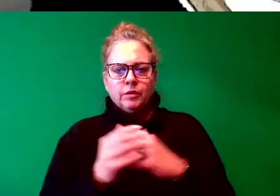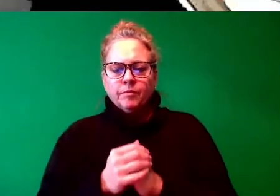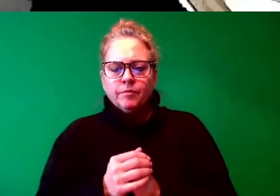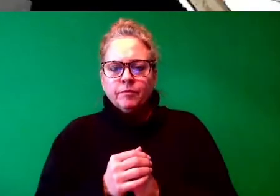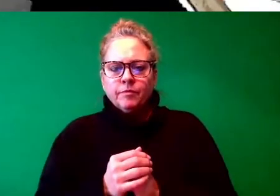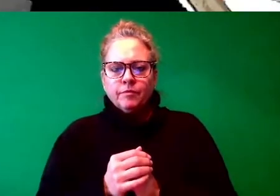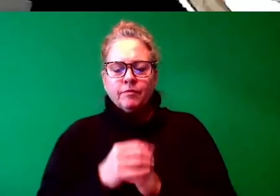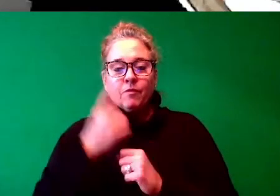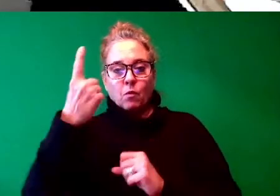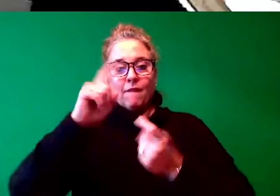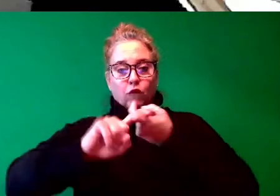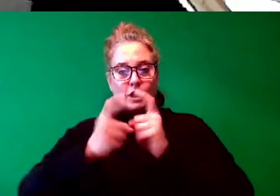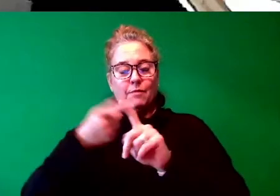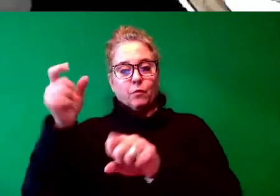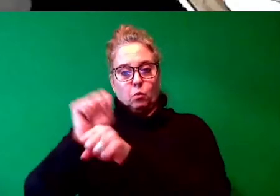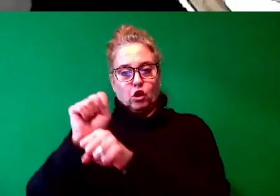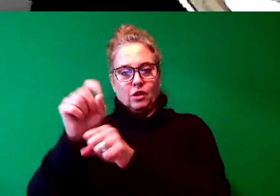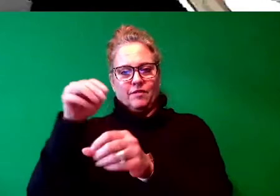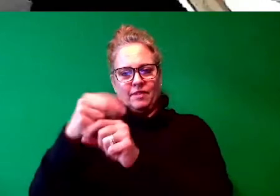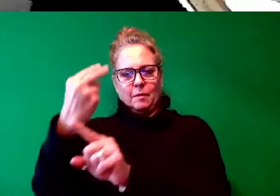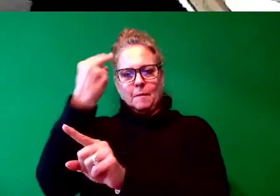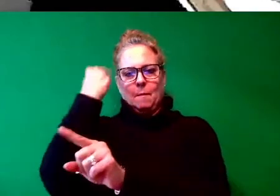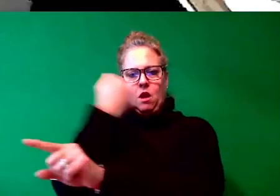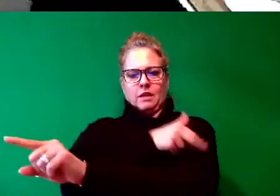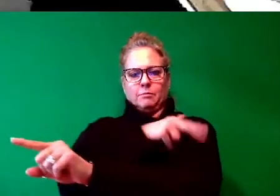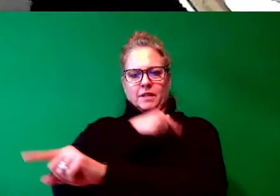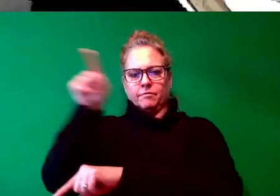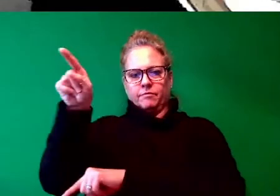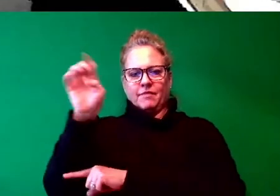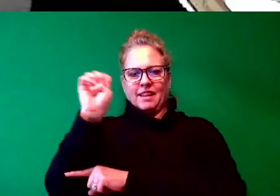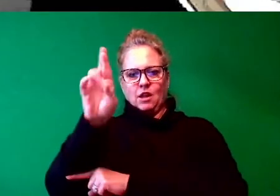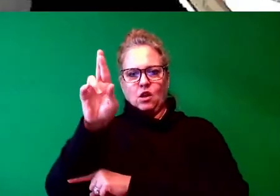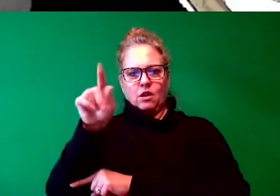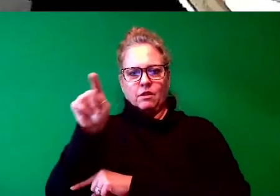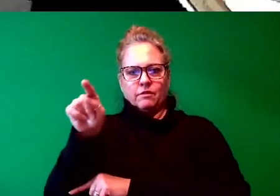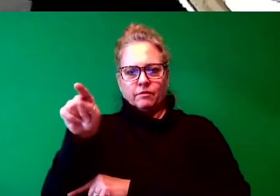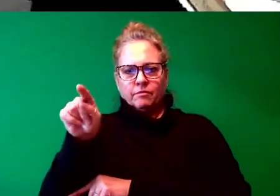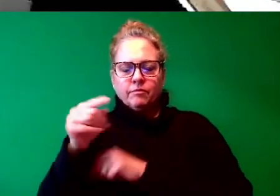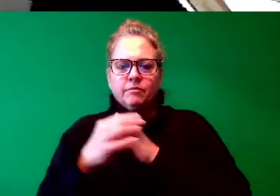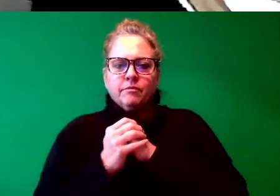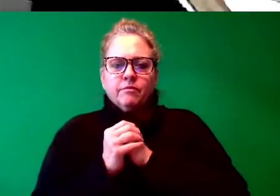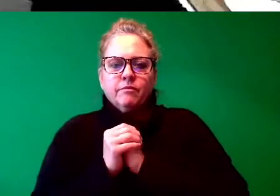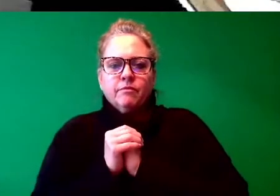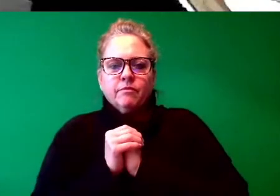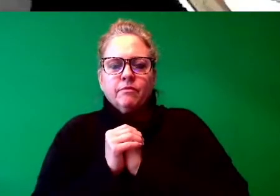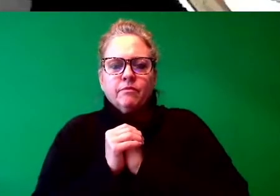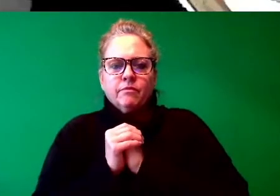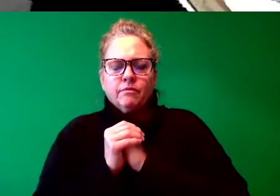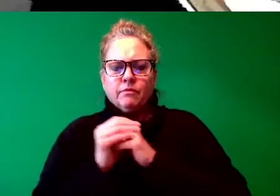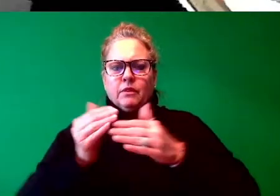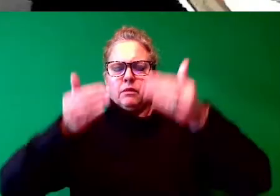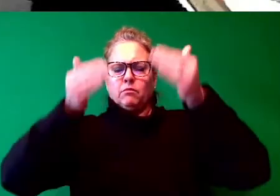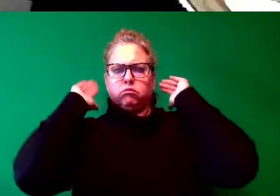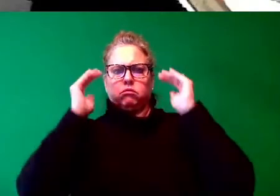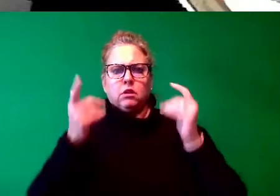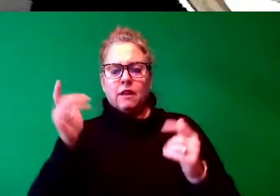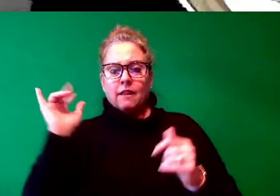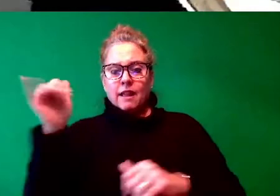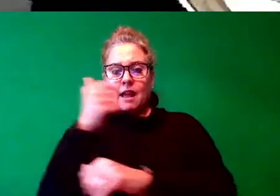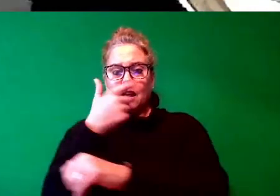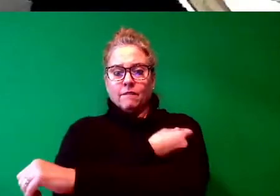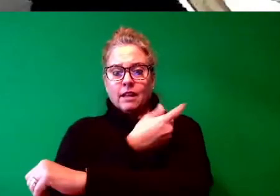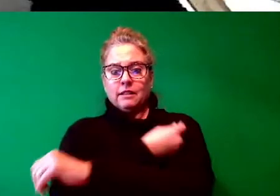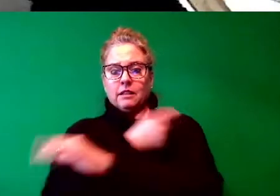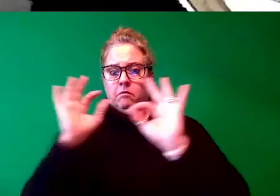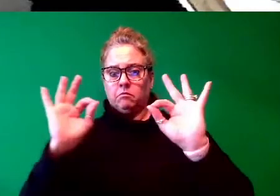was working in the emergency room, and she resigned because it's just too much. I mean, she's vaccinated and she's seeing all